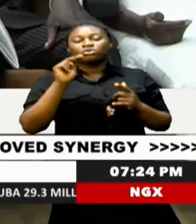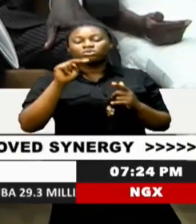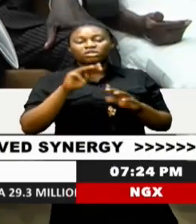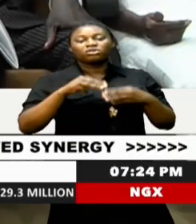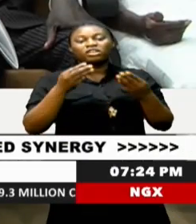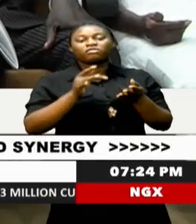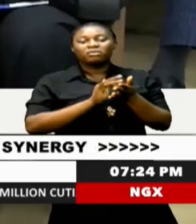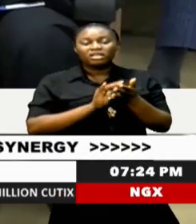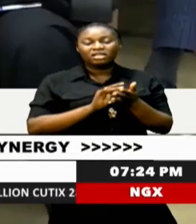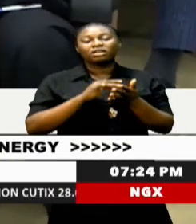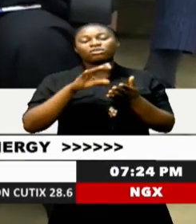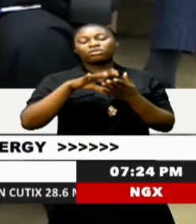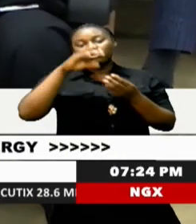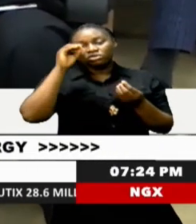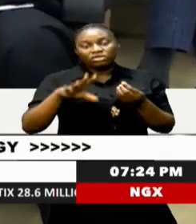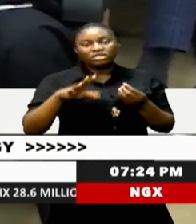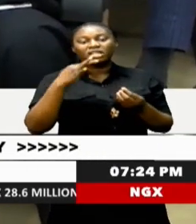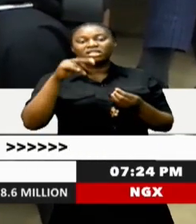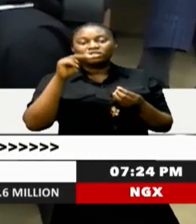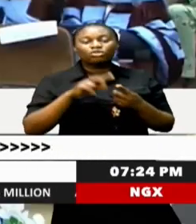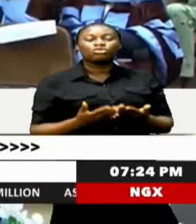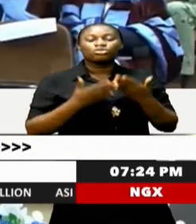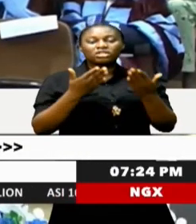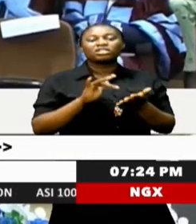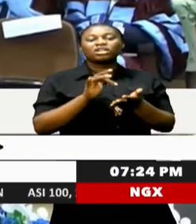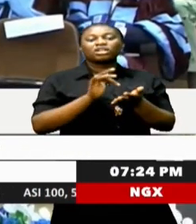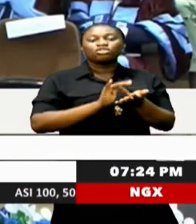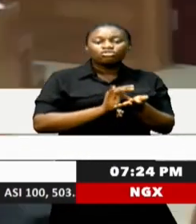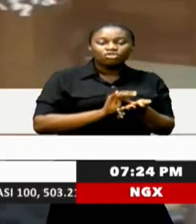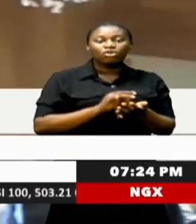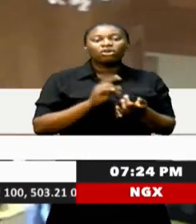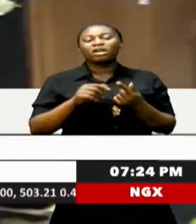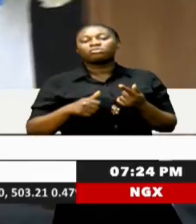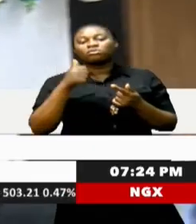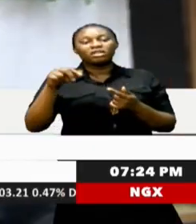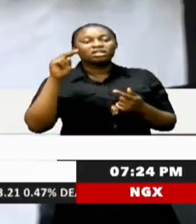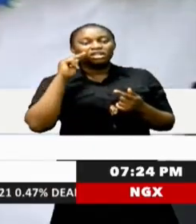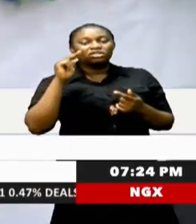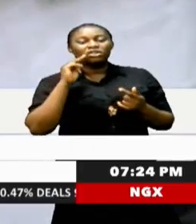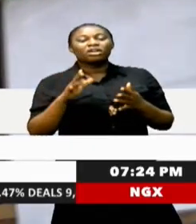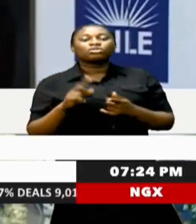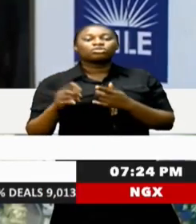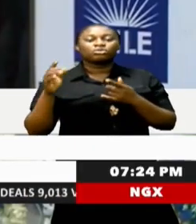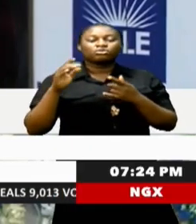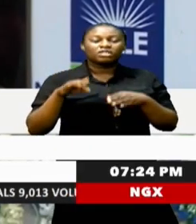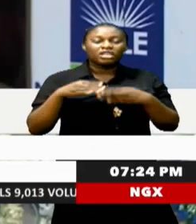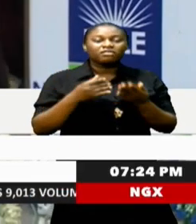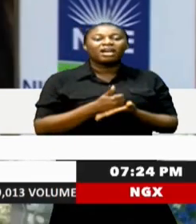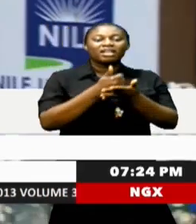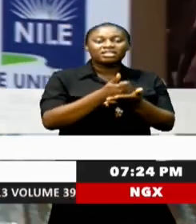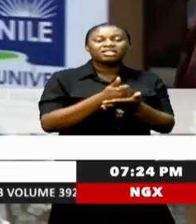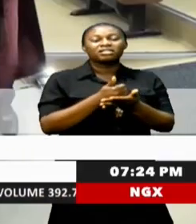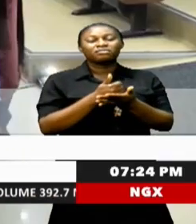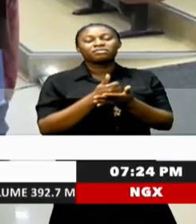students of all grades, while suggesting drugs produced in Nigeria should come with braille or assistive